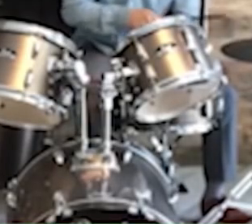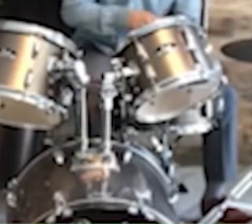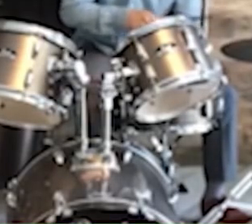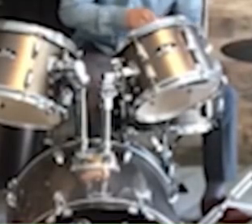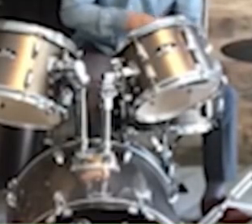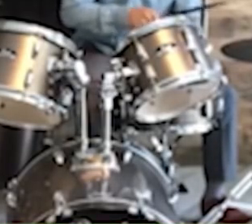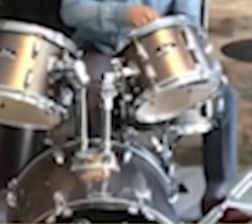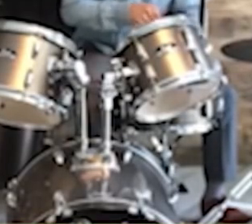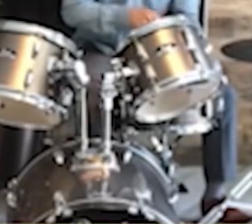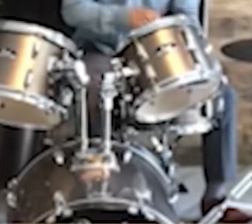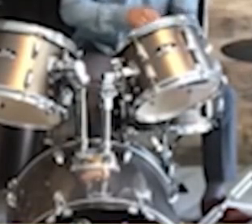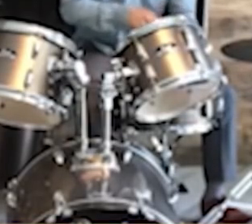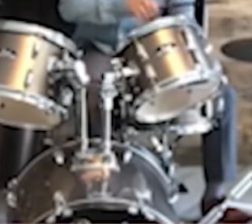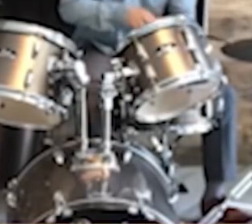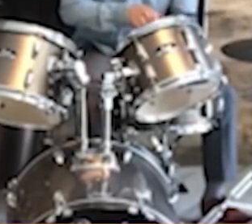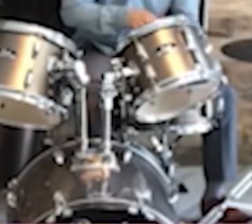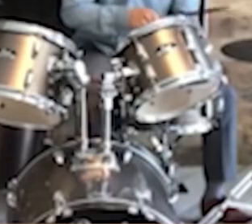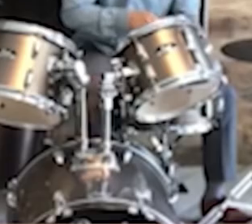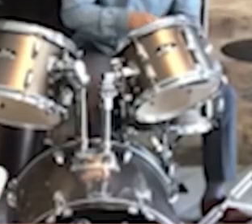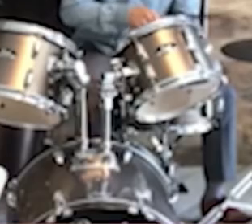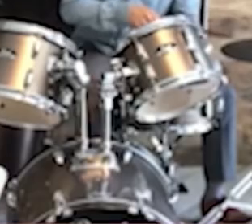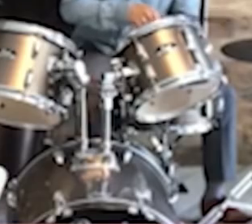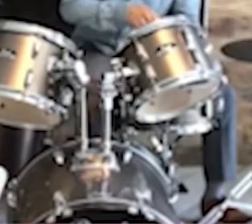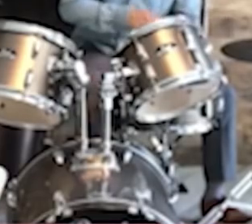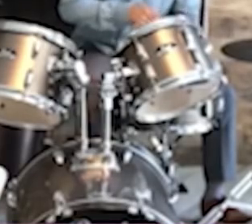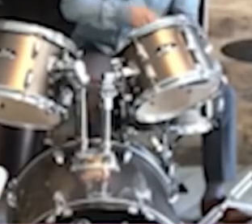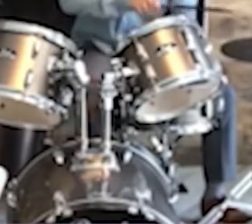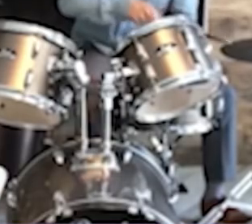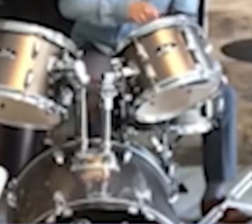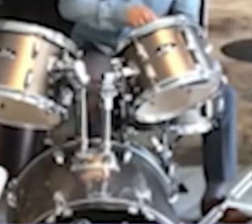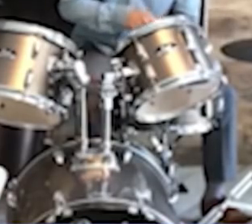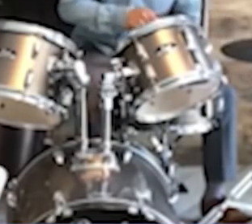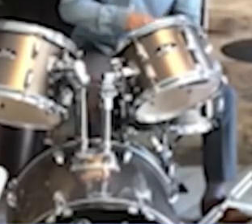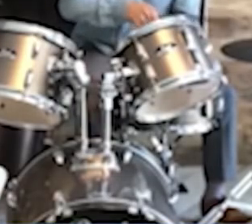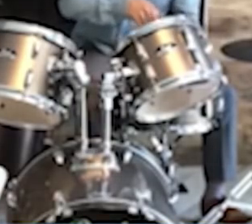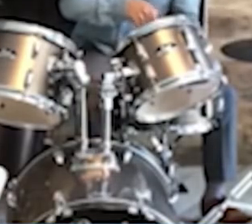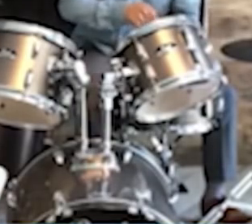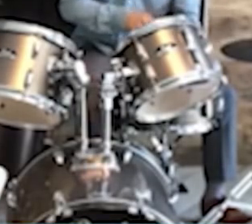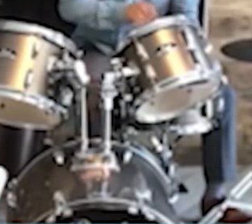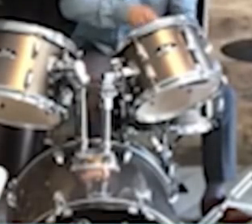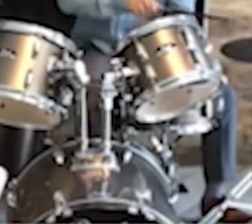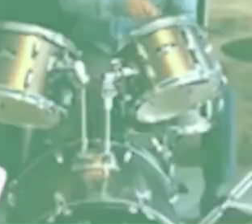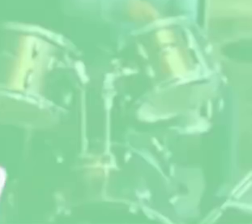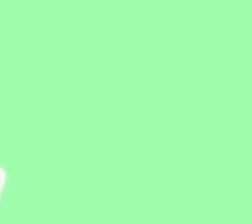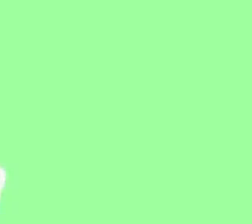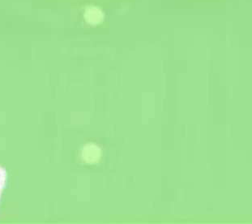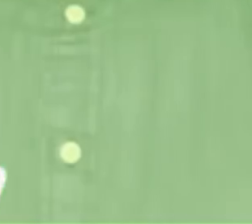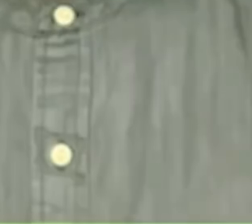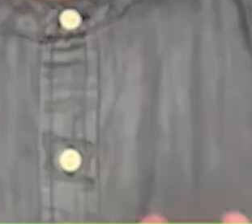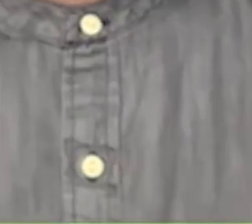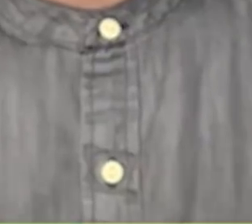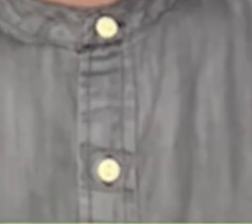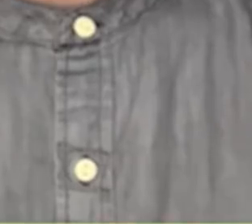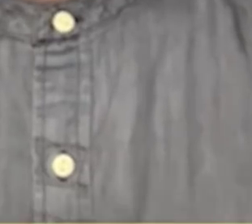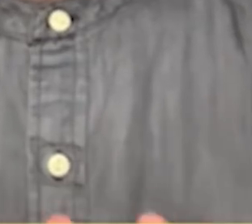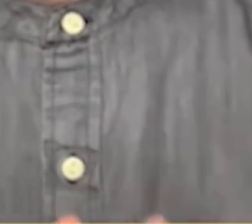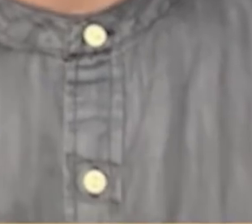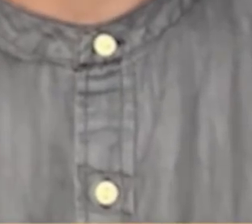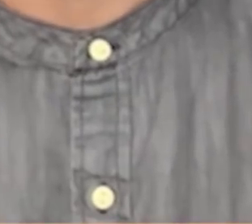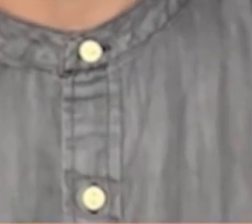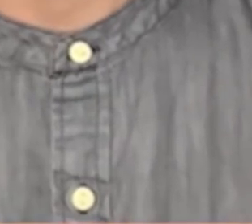journey. If we don't take care, there's a danger to go astray. May